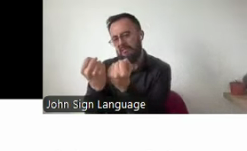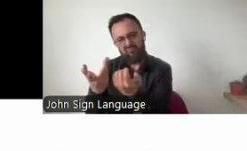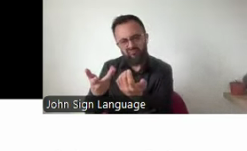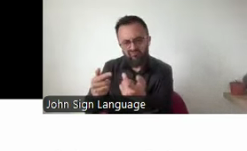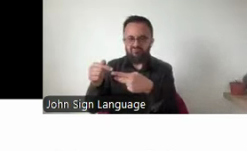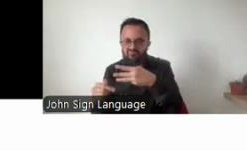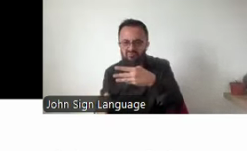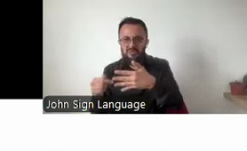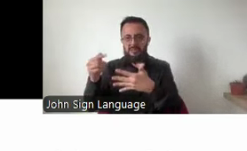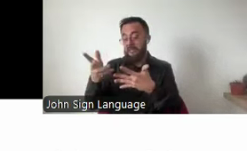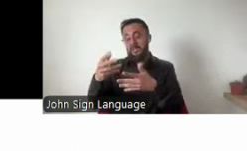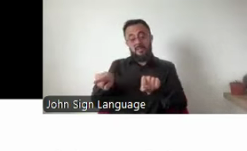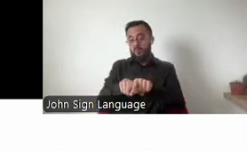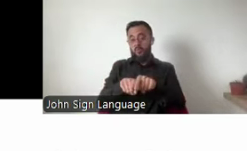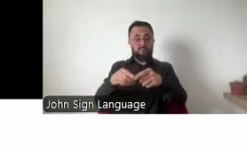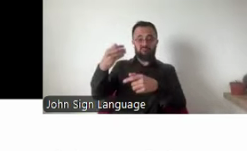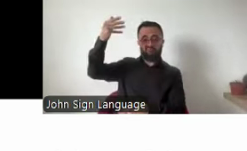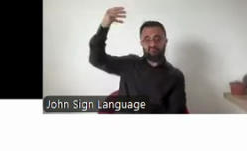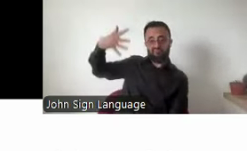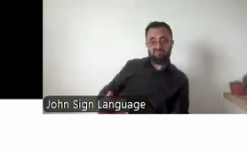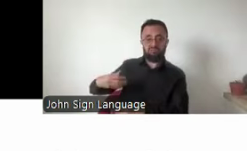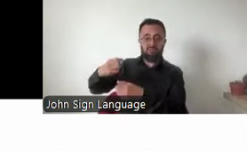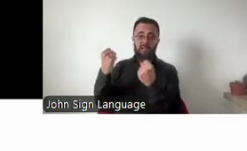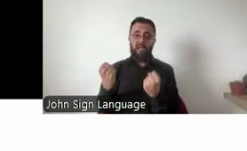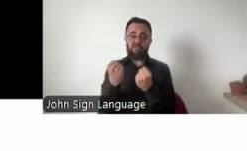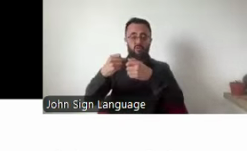the opportunities that happen in the country.